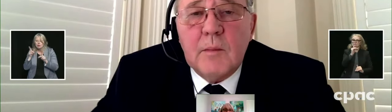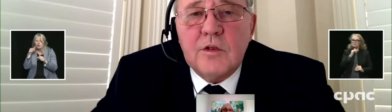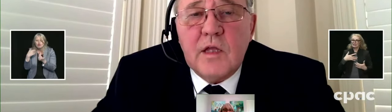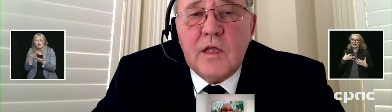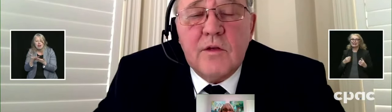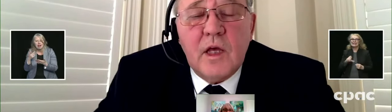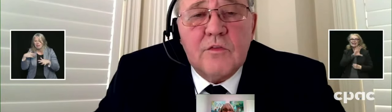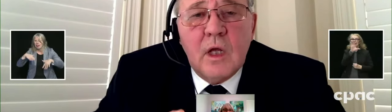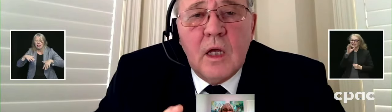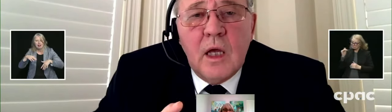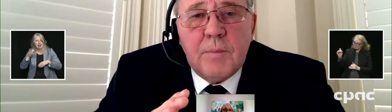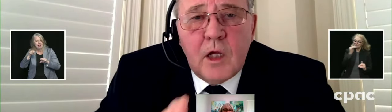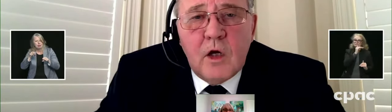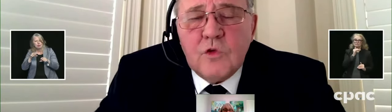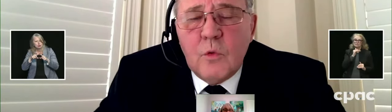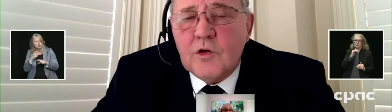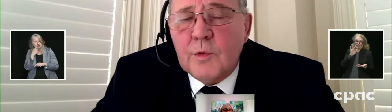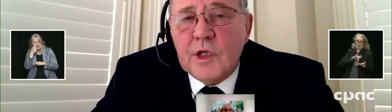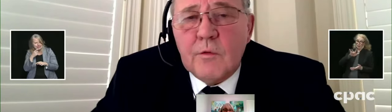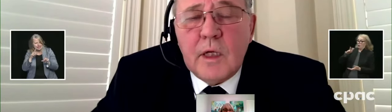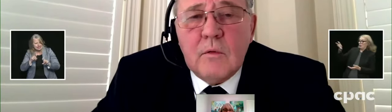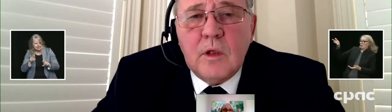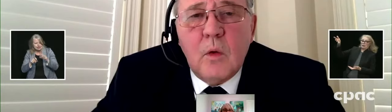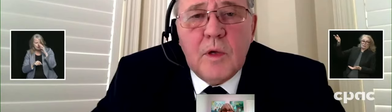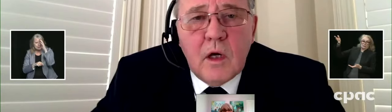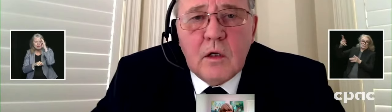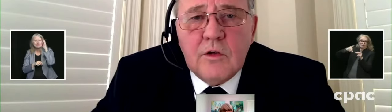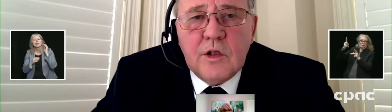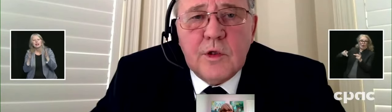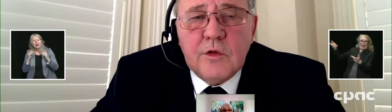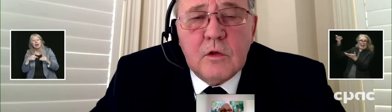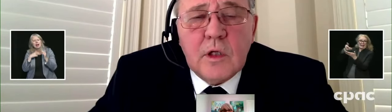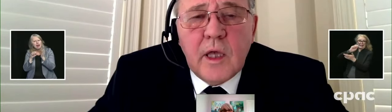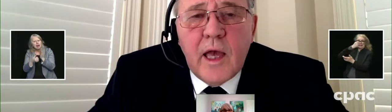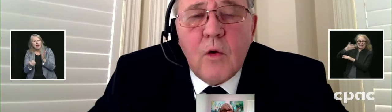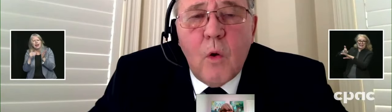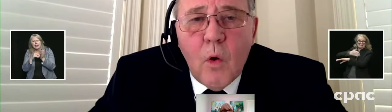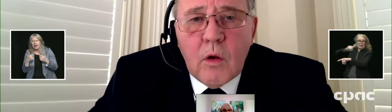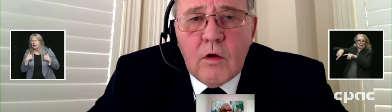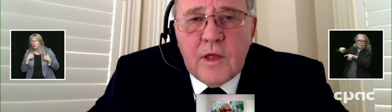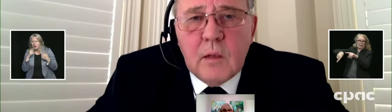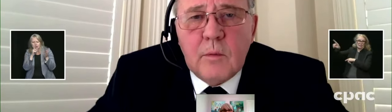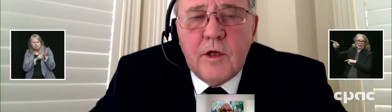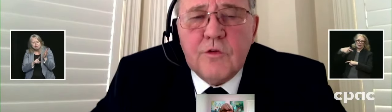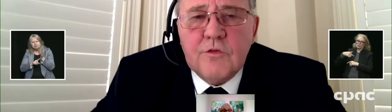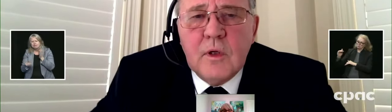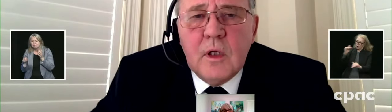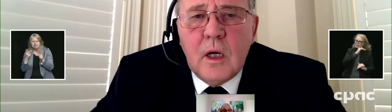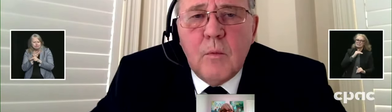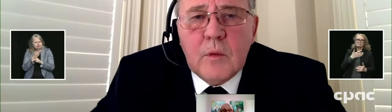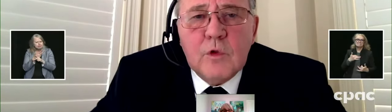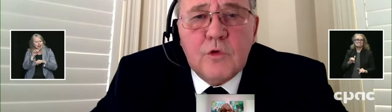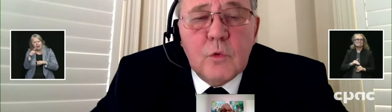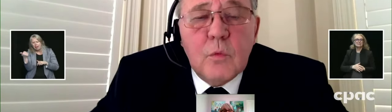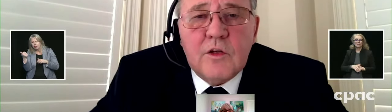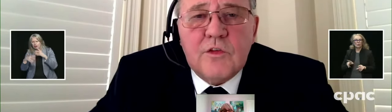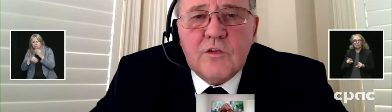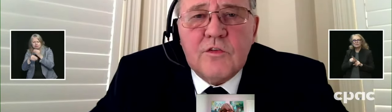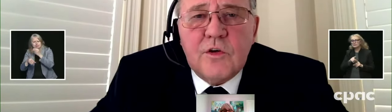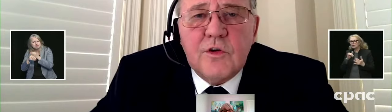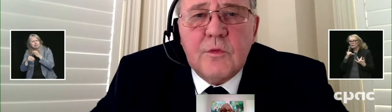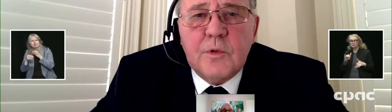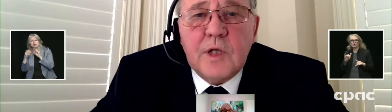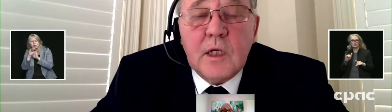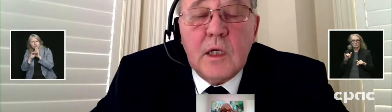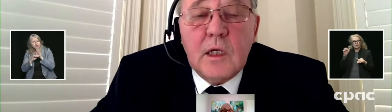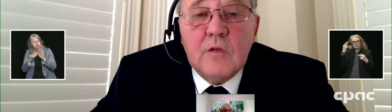yet been able to take the test. But I also want to reiterate, you know, we are continuing to look at all available measures. We will do what is